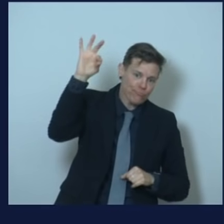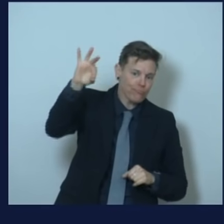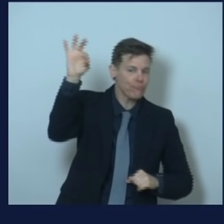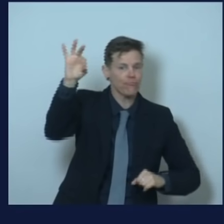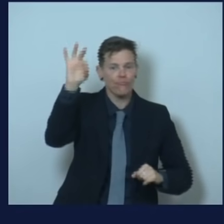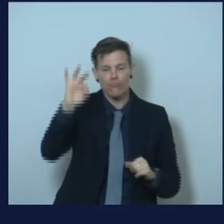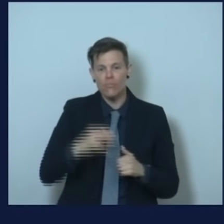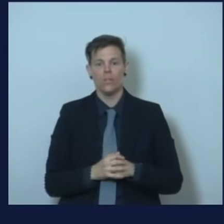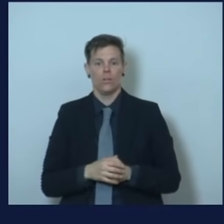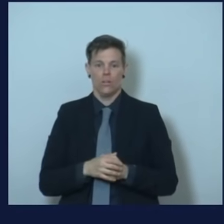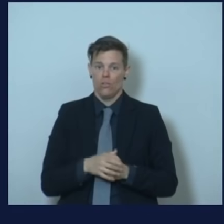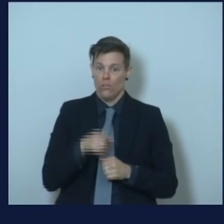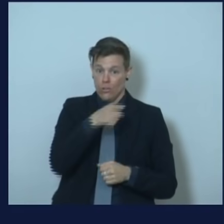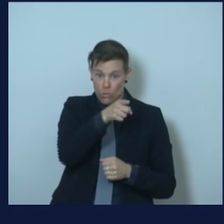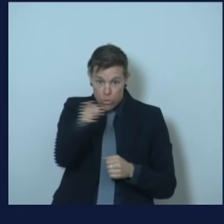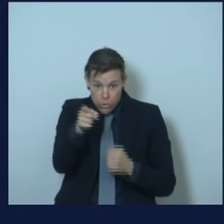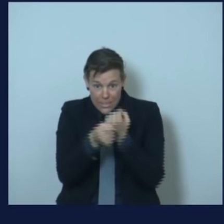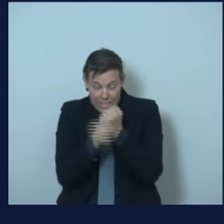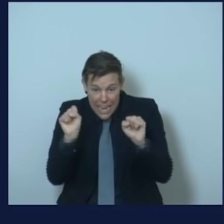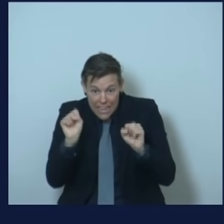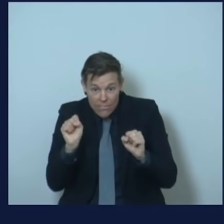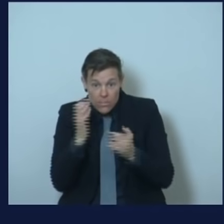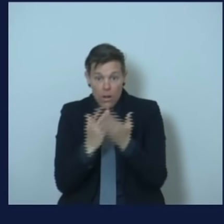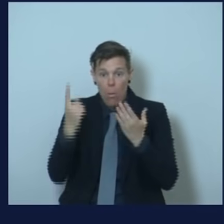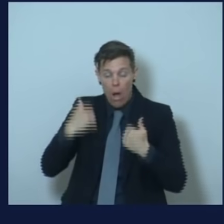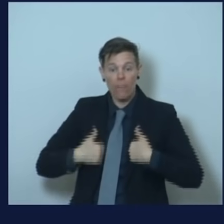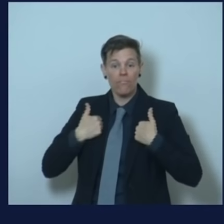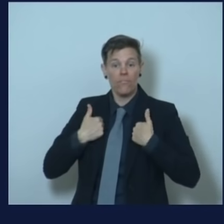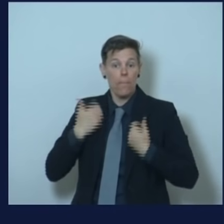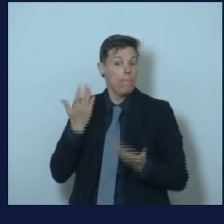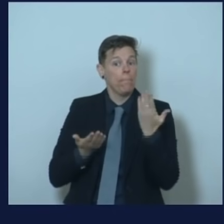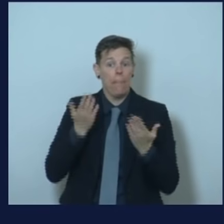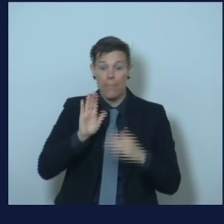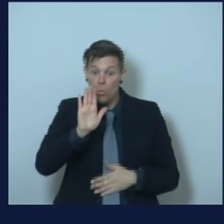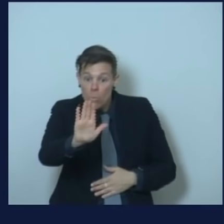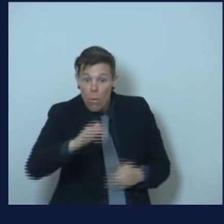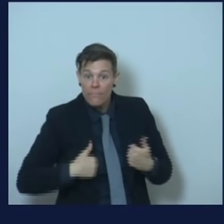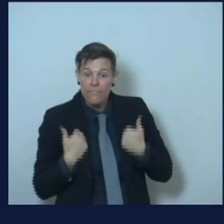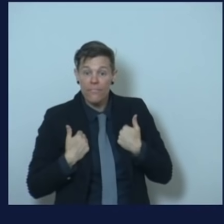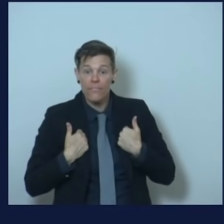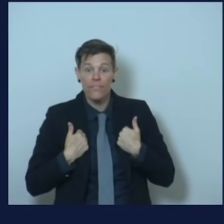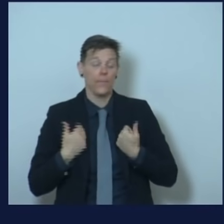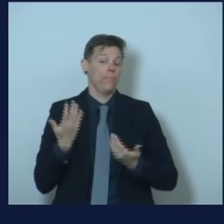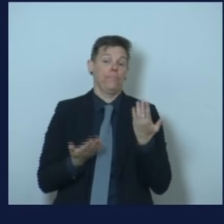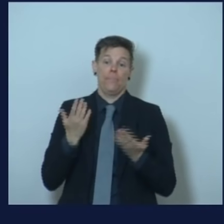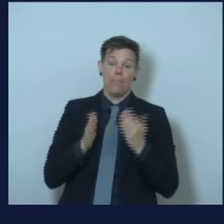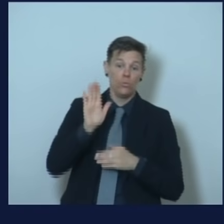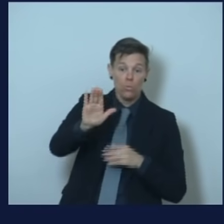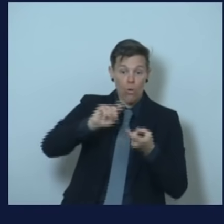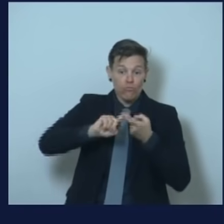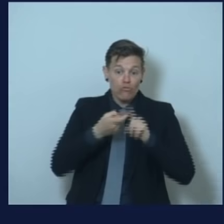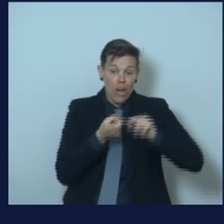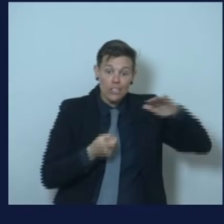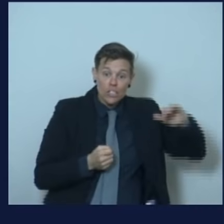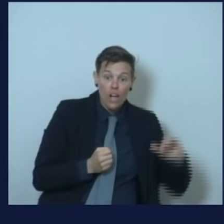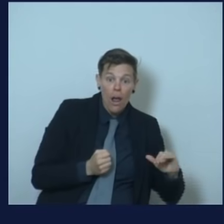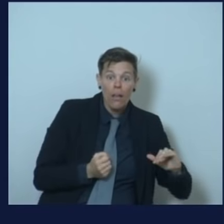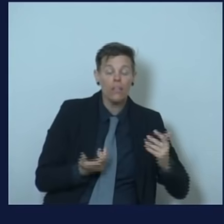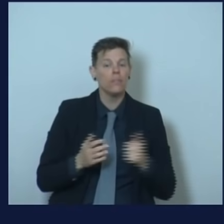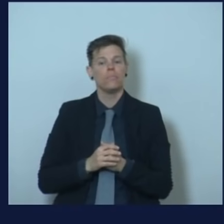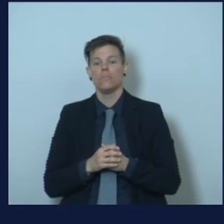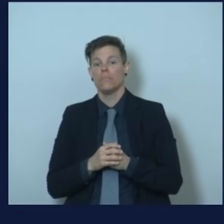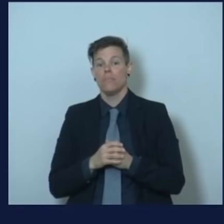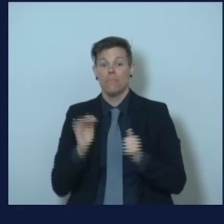can be your own. It can be someone's child, and it can be someone like me, someone's mother or father